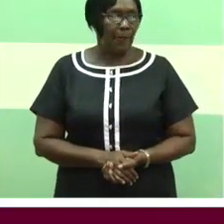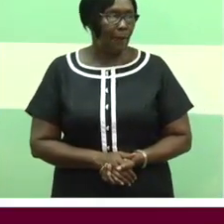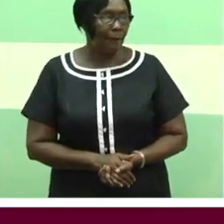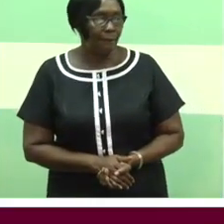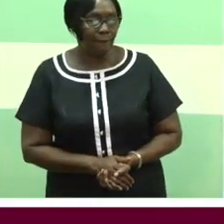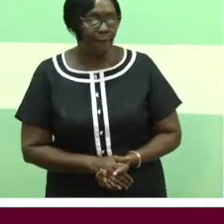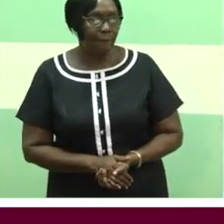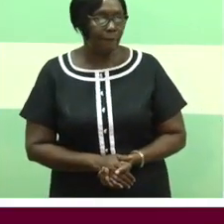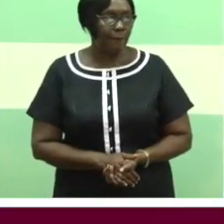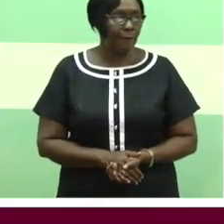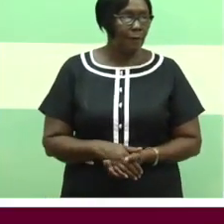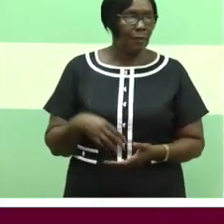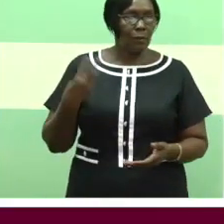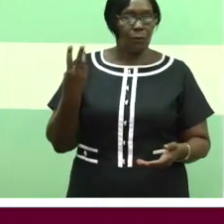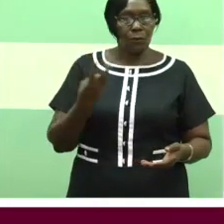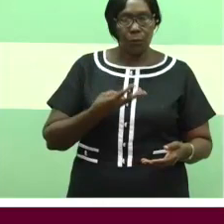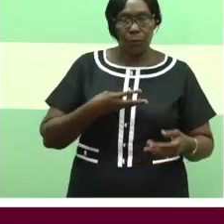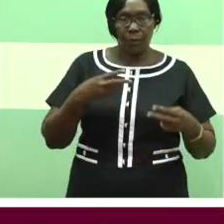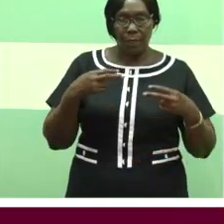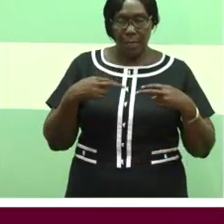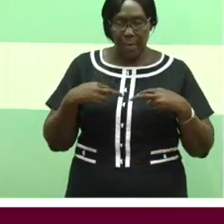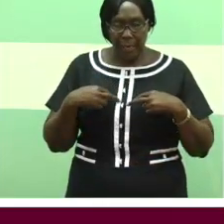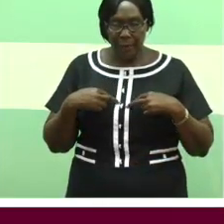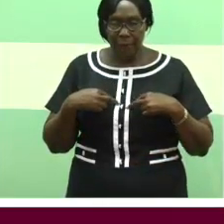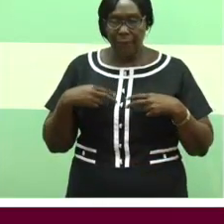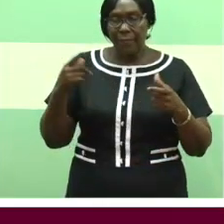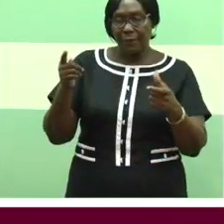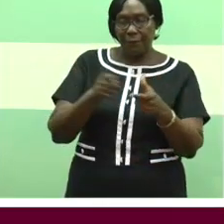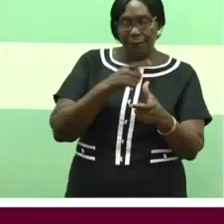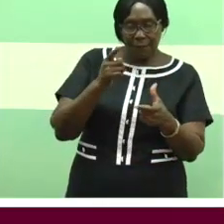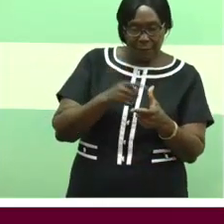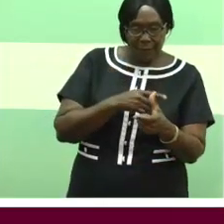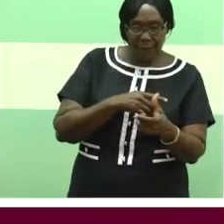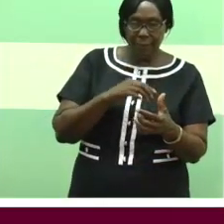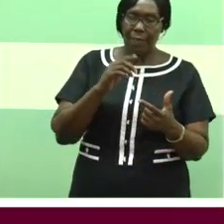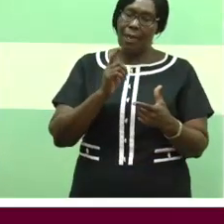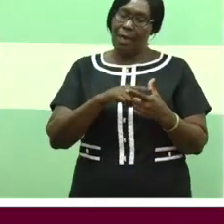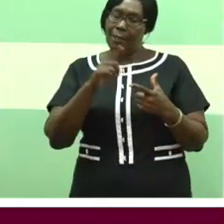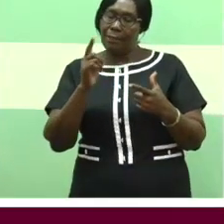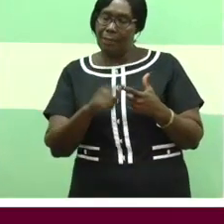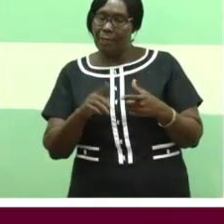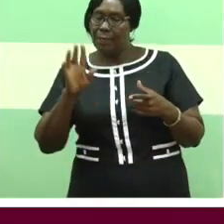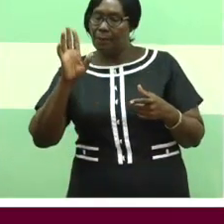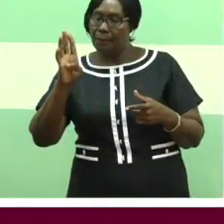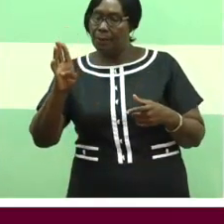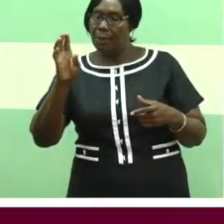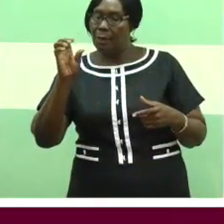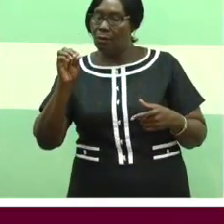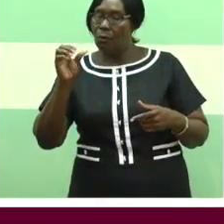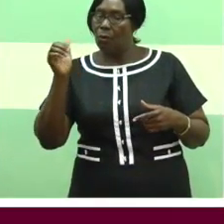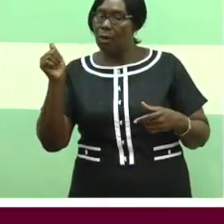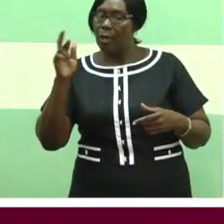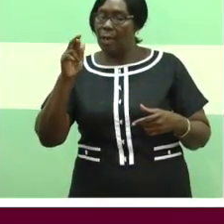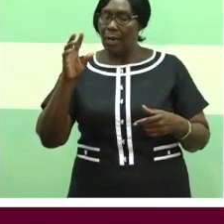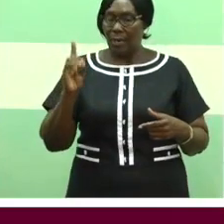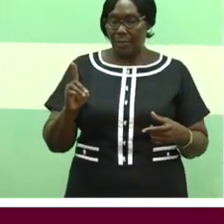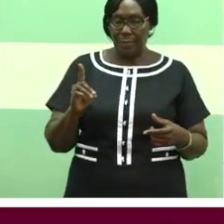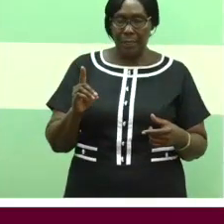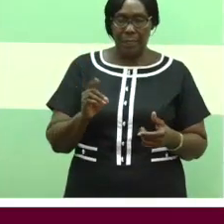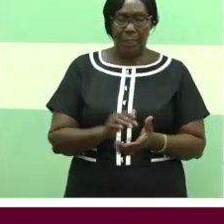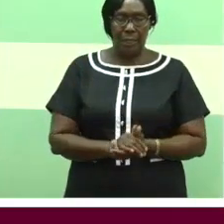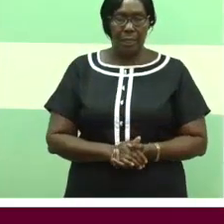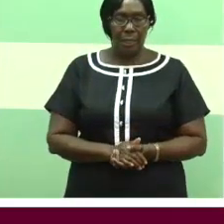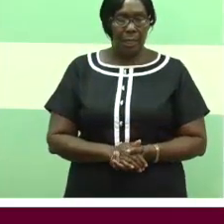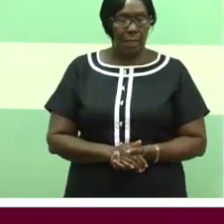We have here the first then board. And this is basically like a mini version